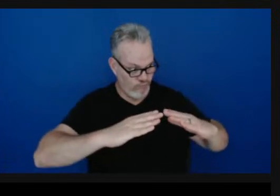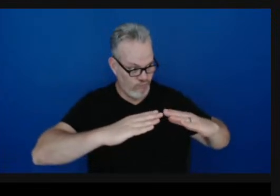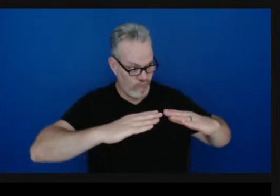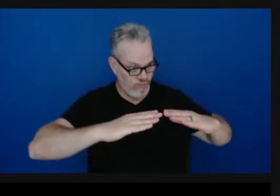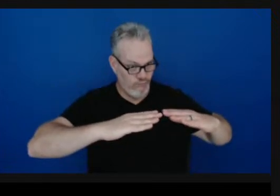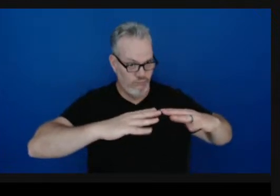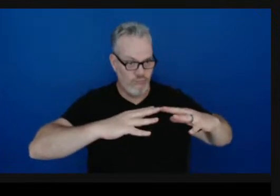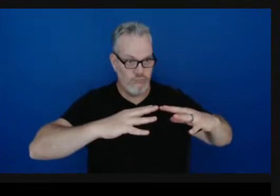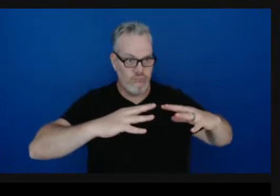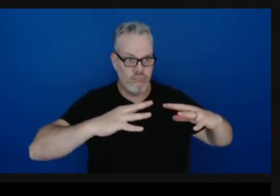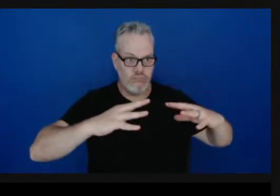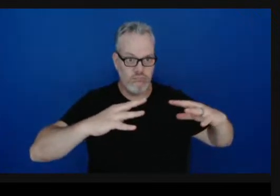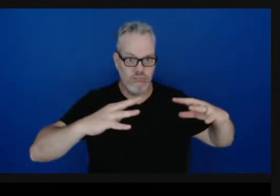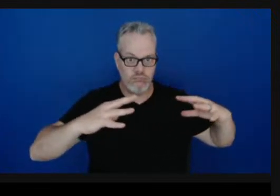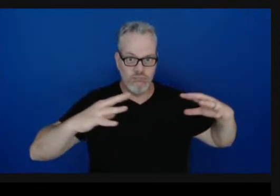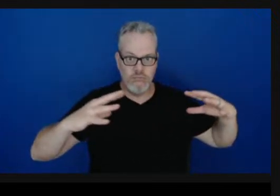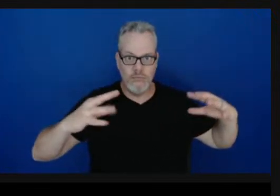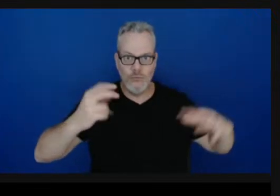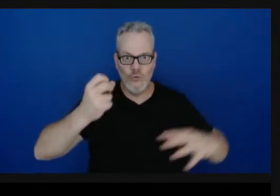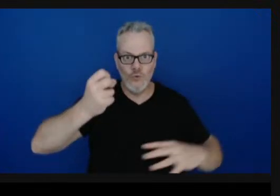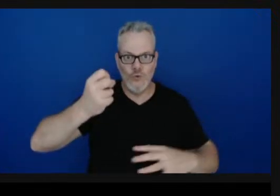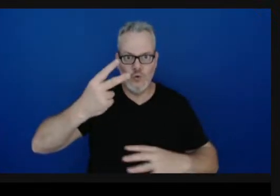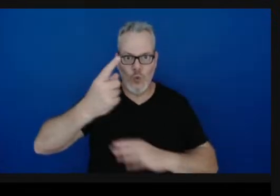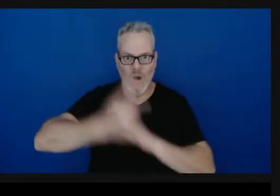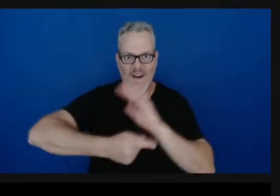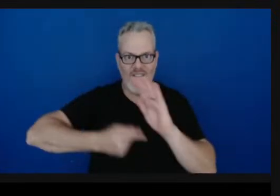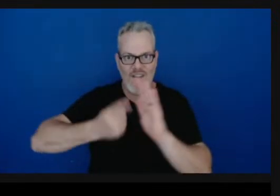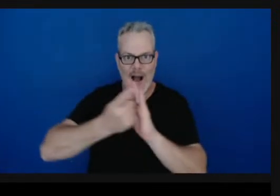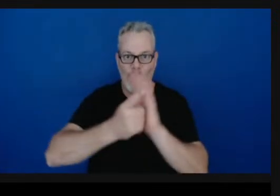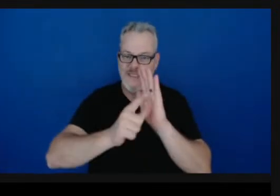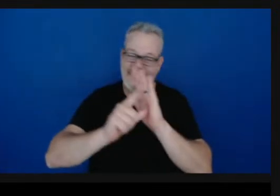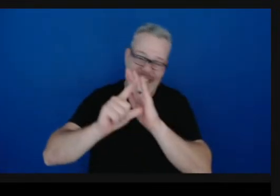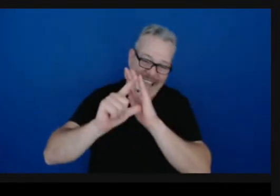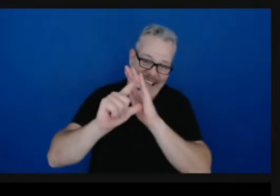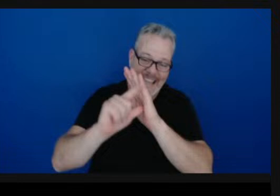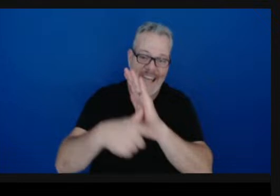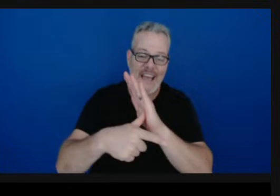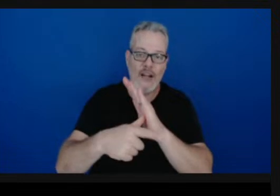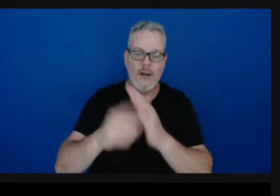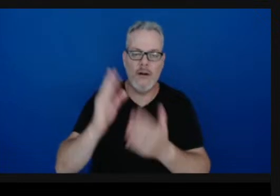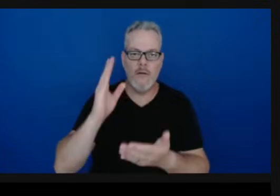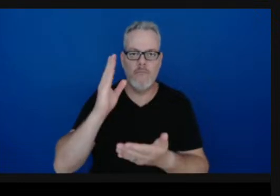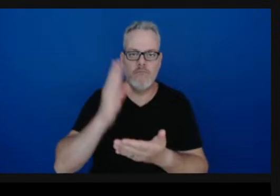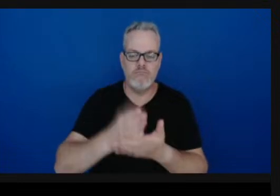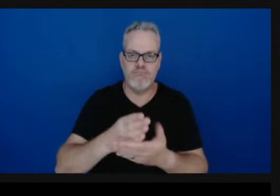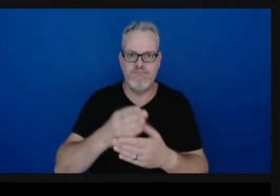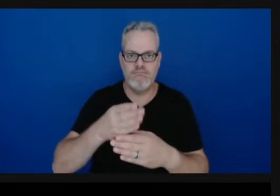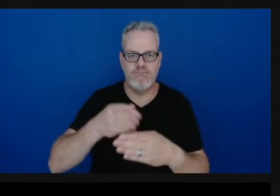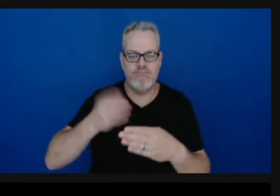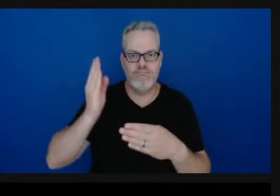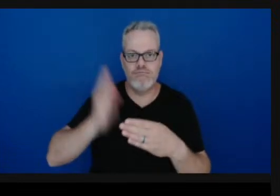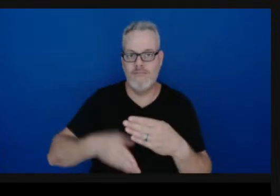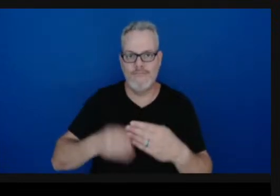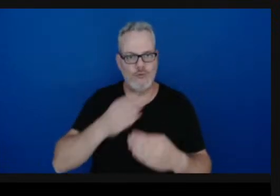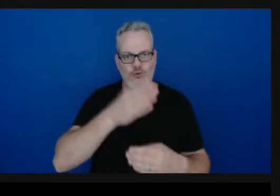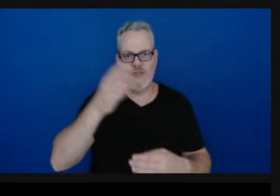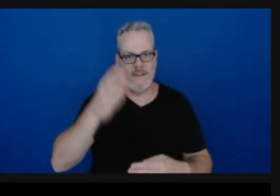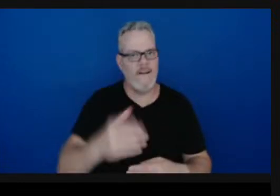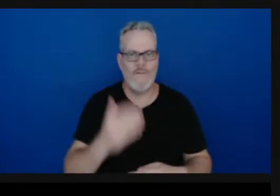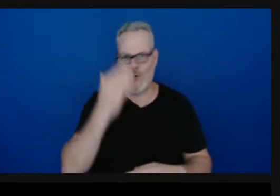and it just took it 12 hours from then to actually wind up what it was doing. So you never know; it can change pretty